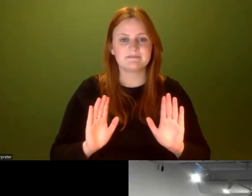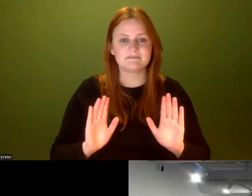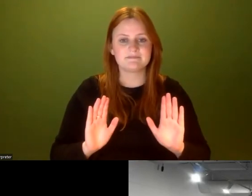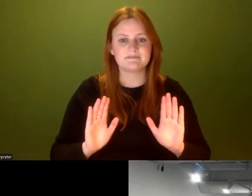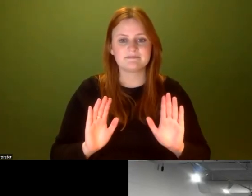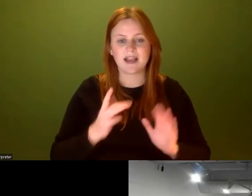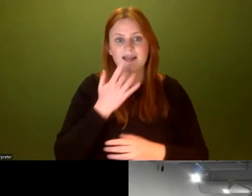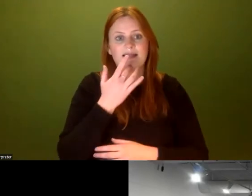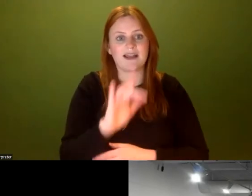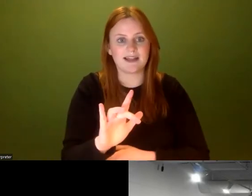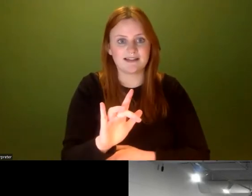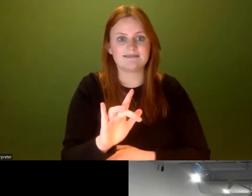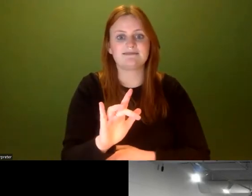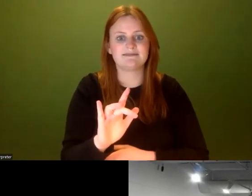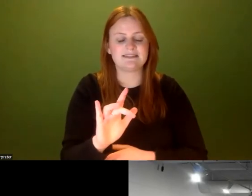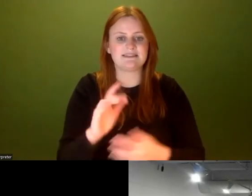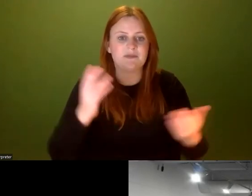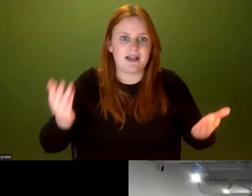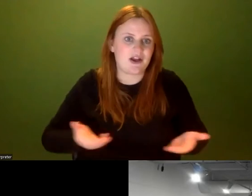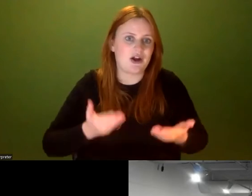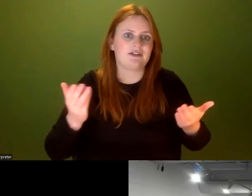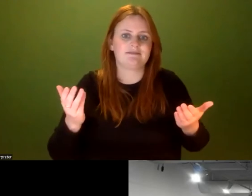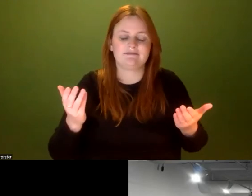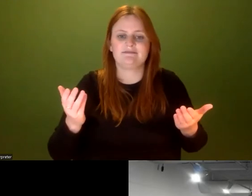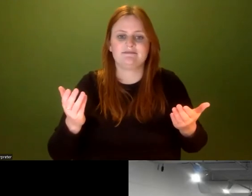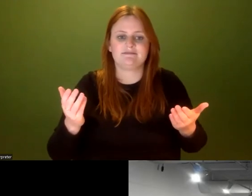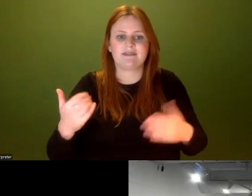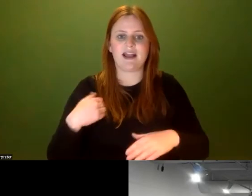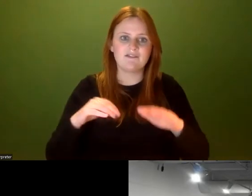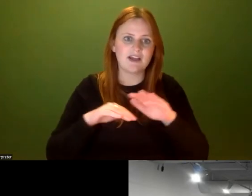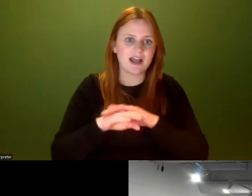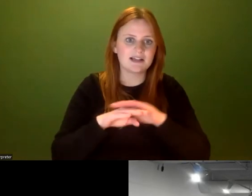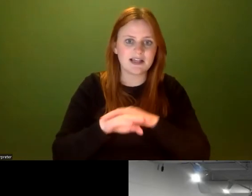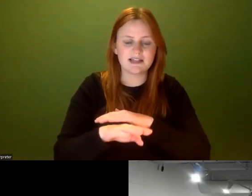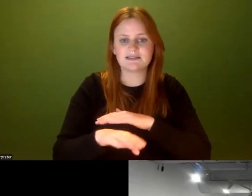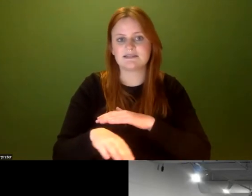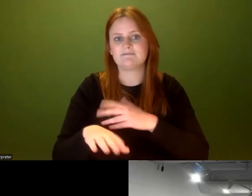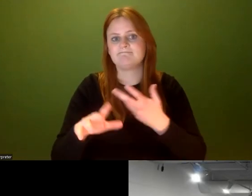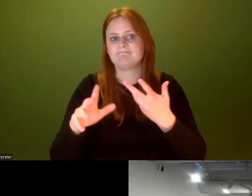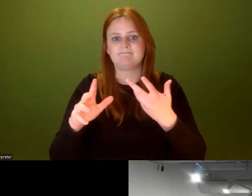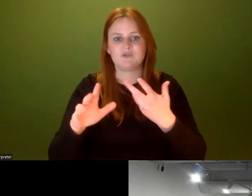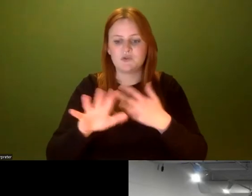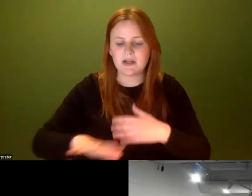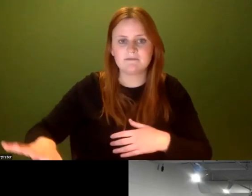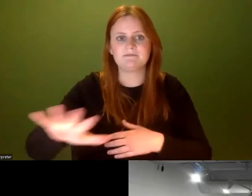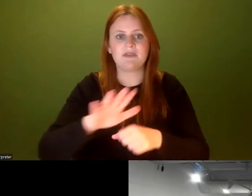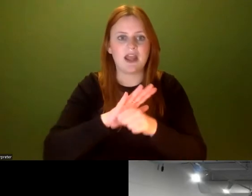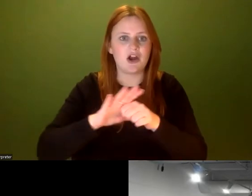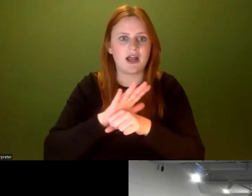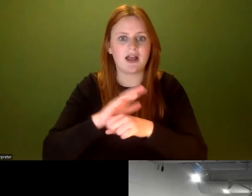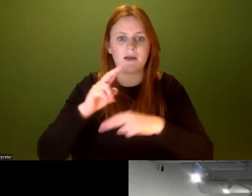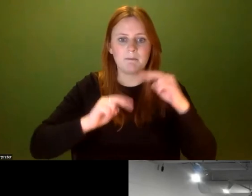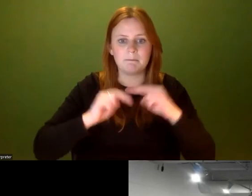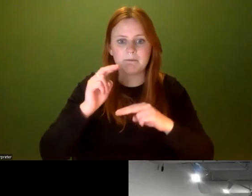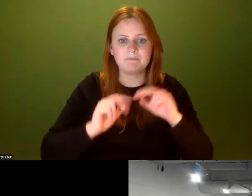luxury in a way to be here, to have access to space, facilities. But yeah, working